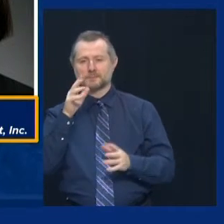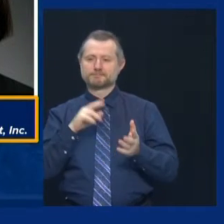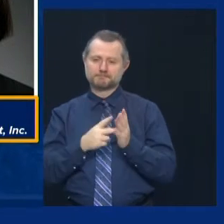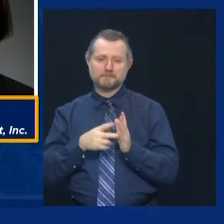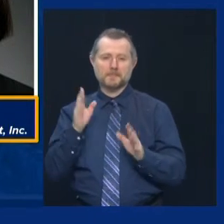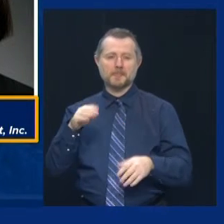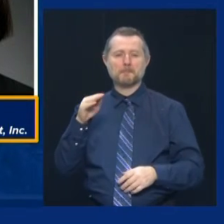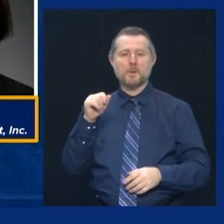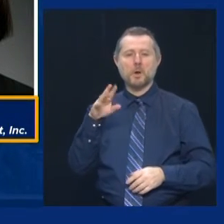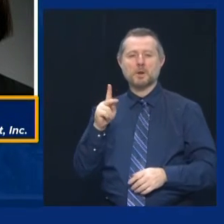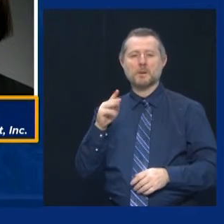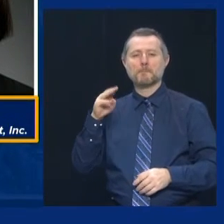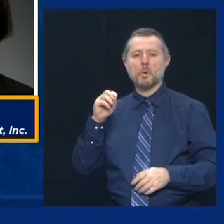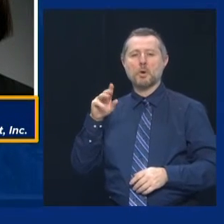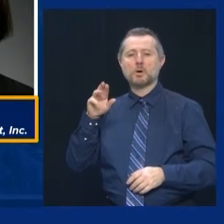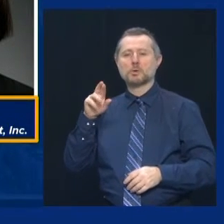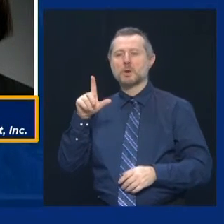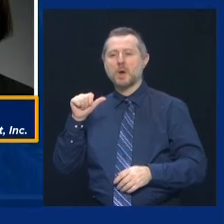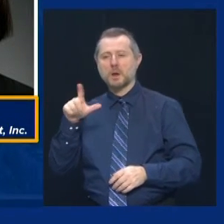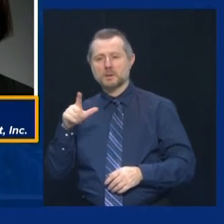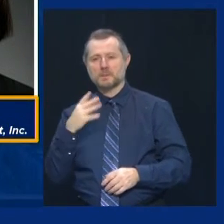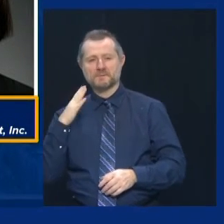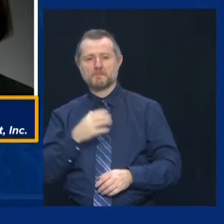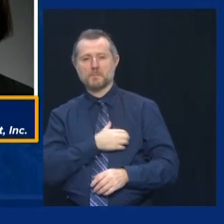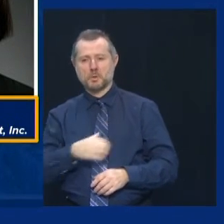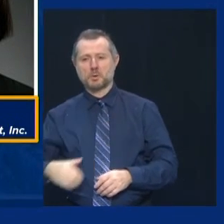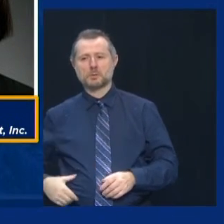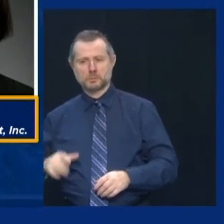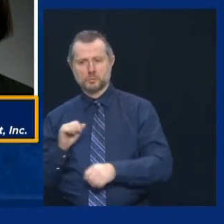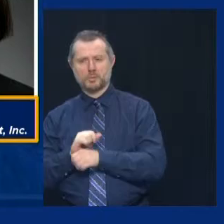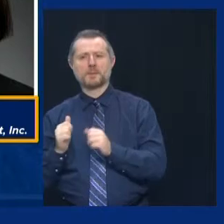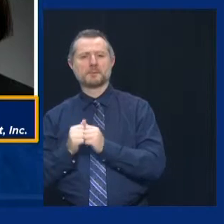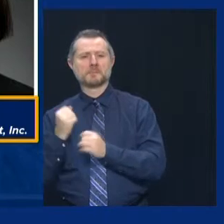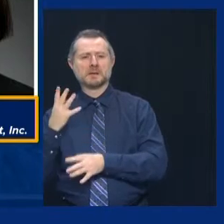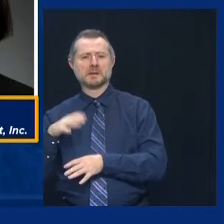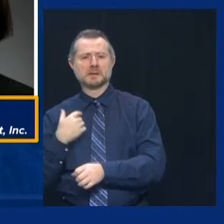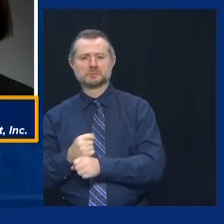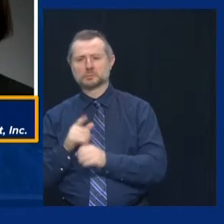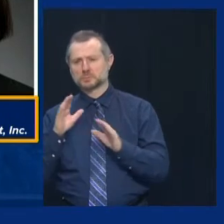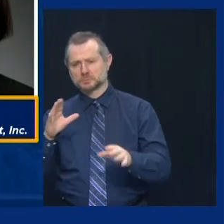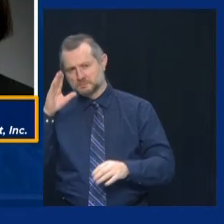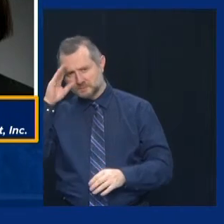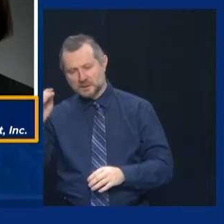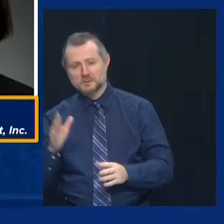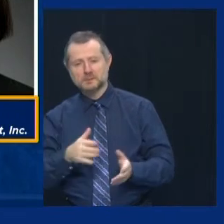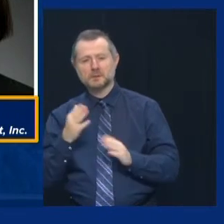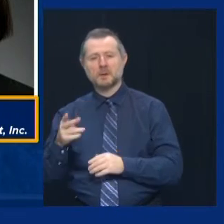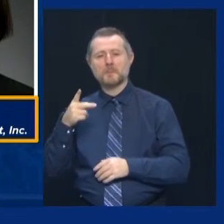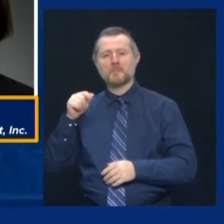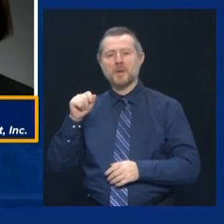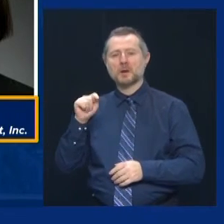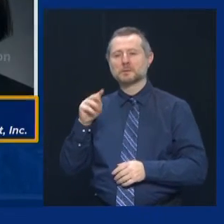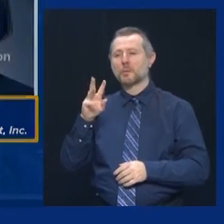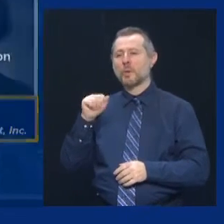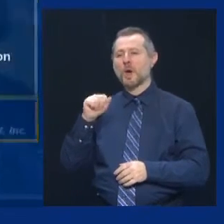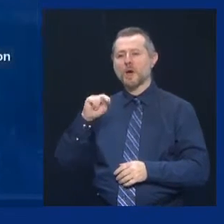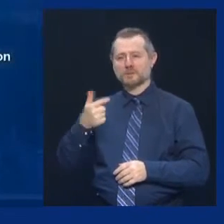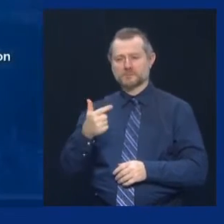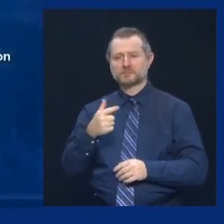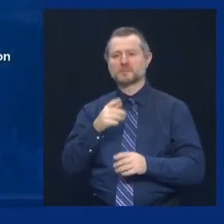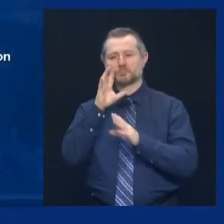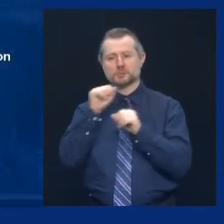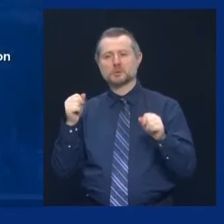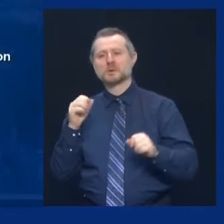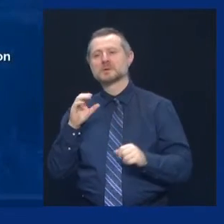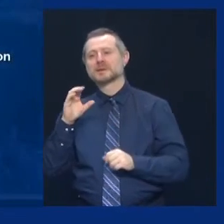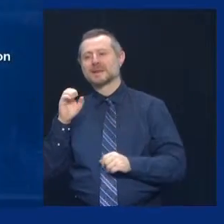mayor, who I worked with for many years. He's a great fellow. Pat Wang, President and CEO of Health First. So I want to thank them for